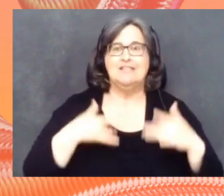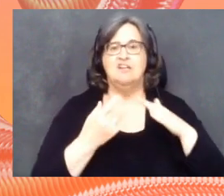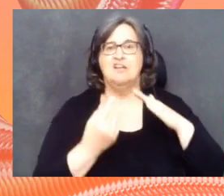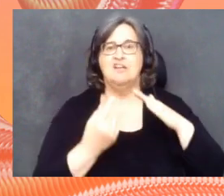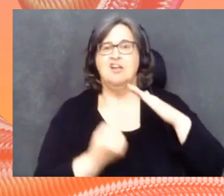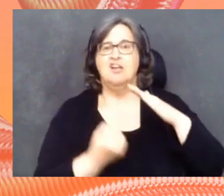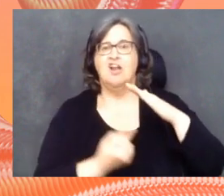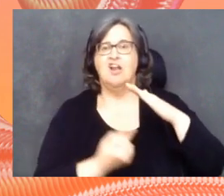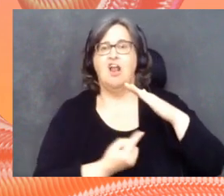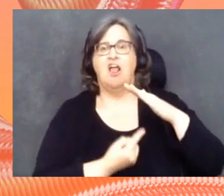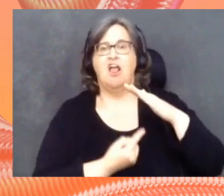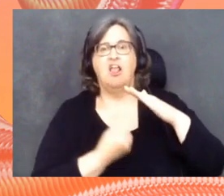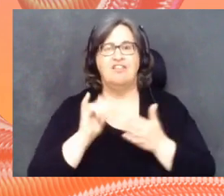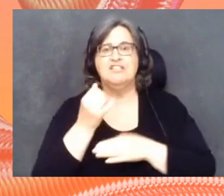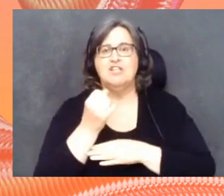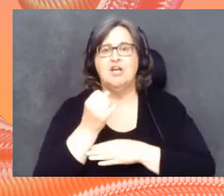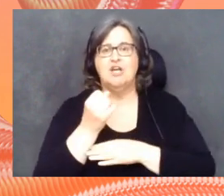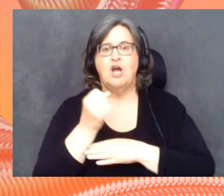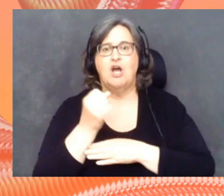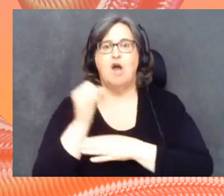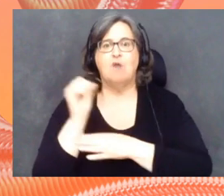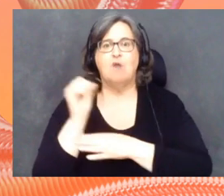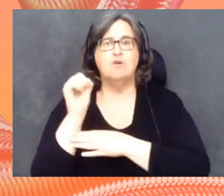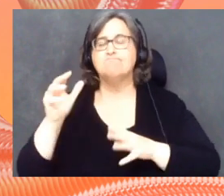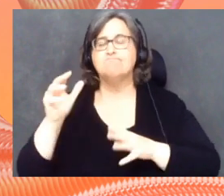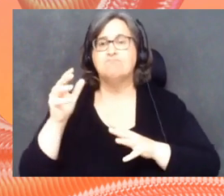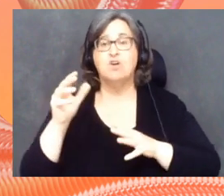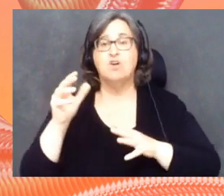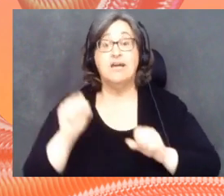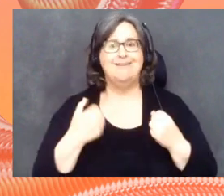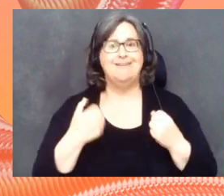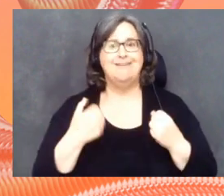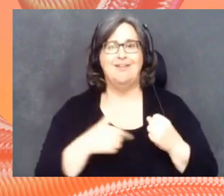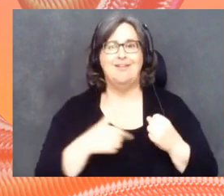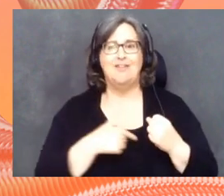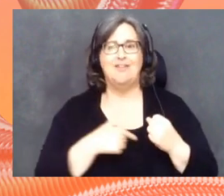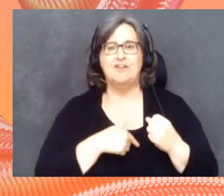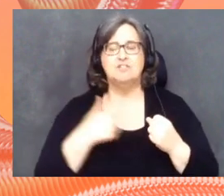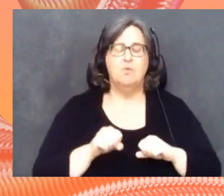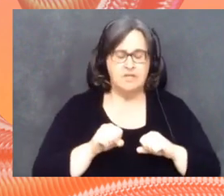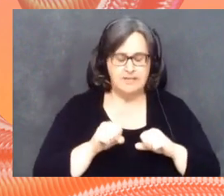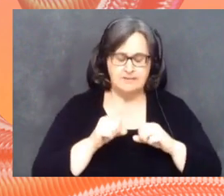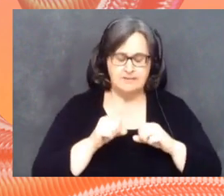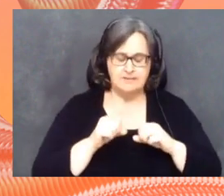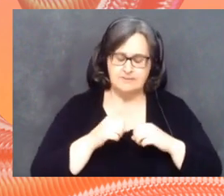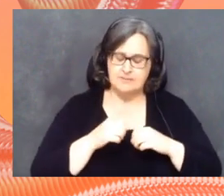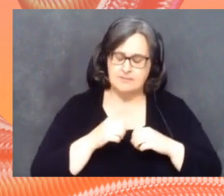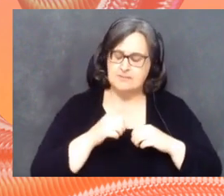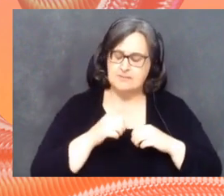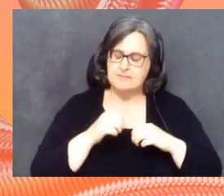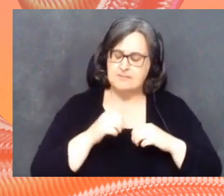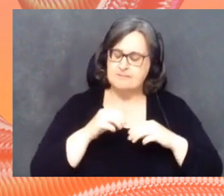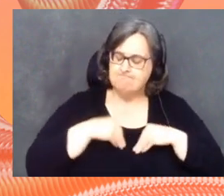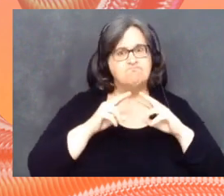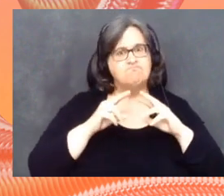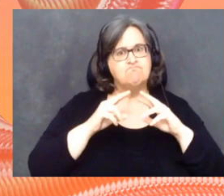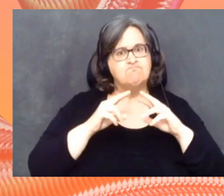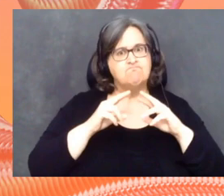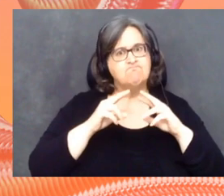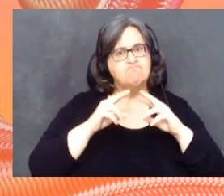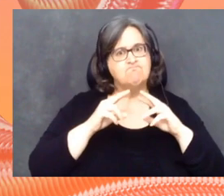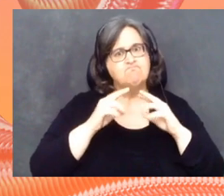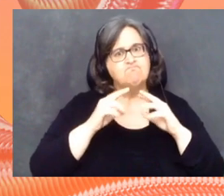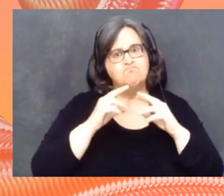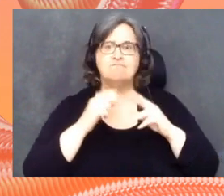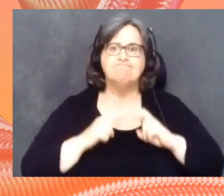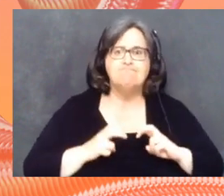is, it also can heal us. It breaks us open. It requires us to take responsibility for ourselves and responsibility for each